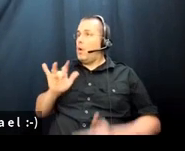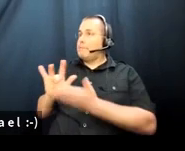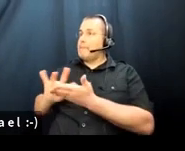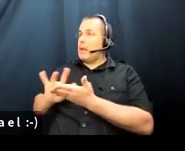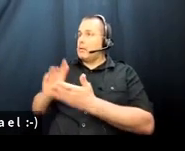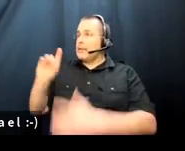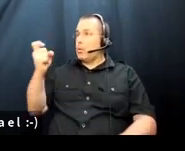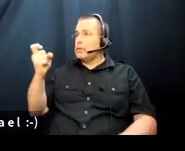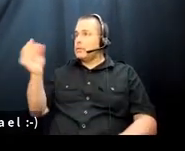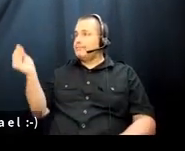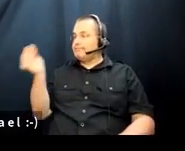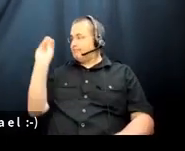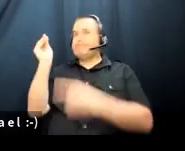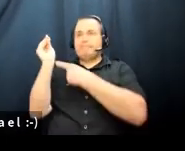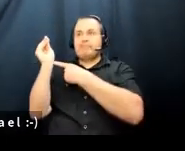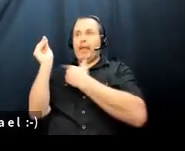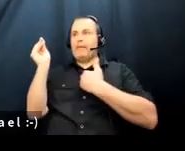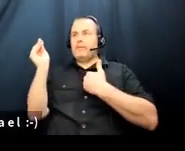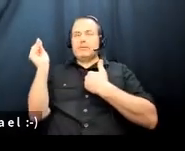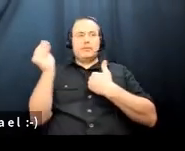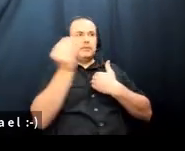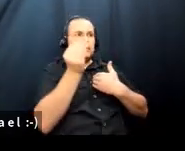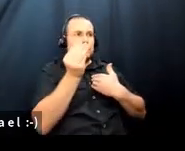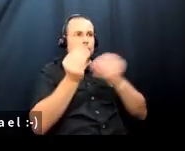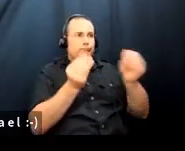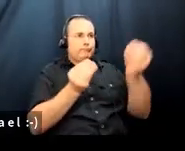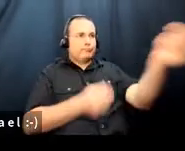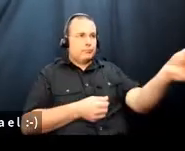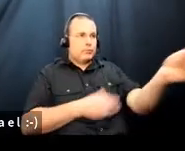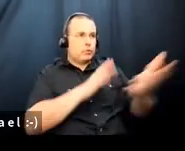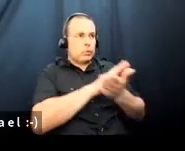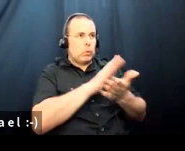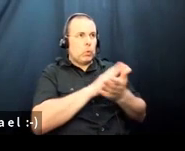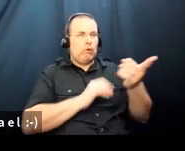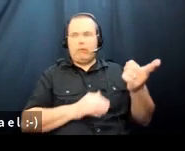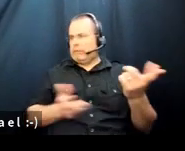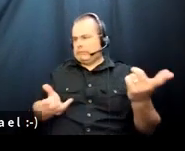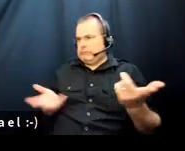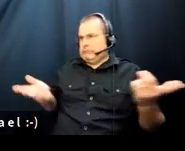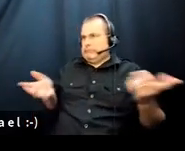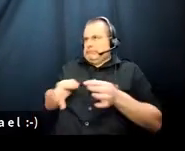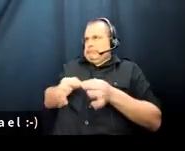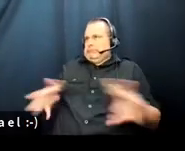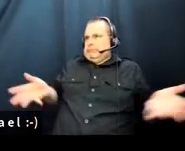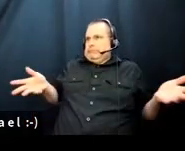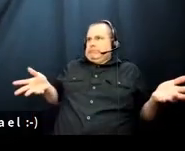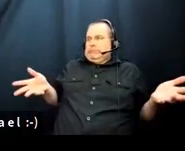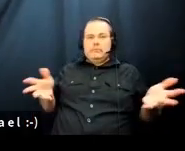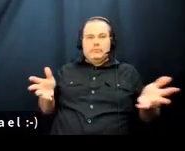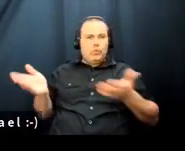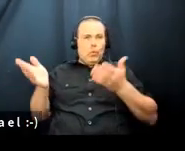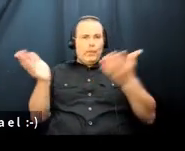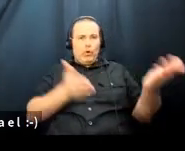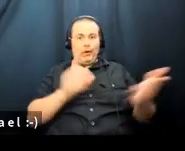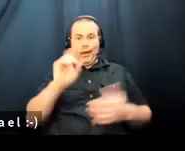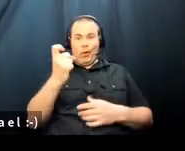it to the school, and the school says, well, that's useless to us. You bring it to the preschool provider, and they're like, well, what does